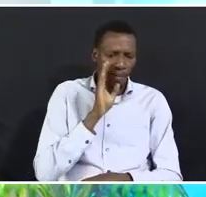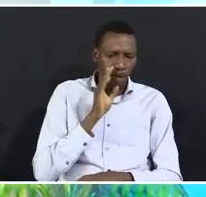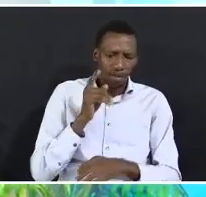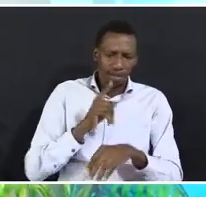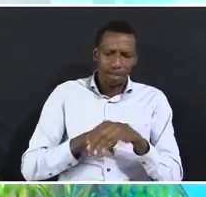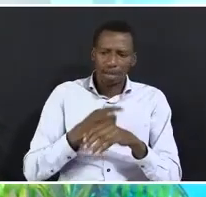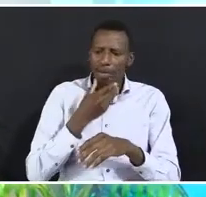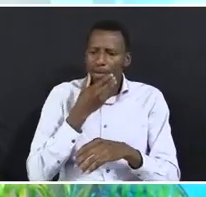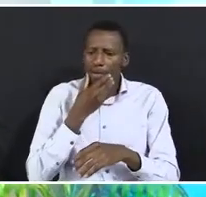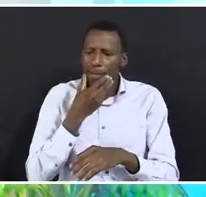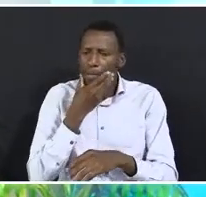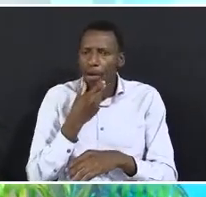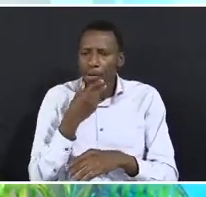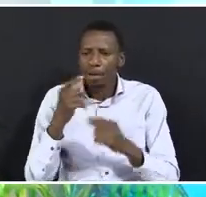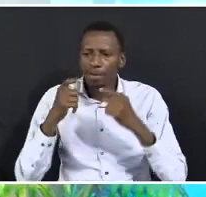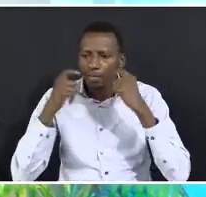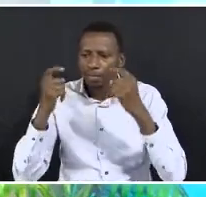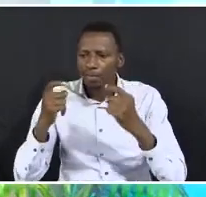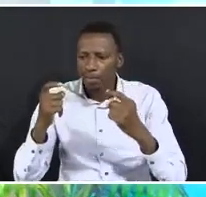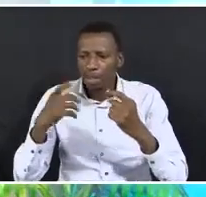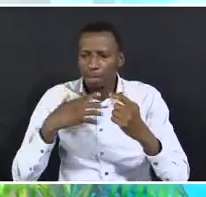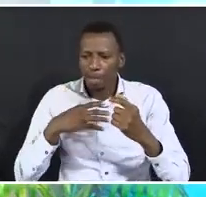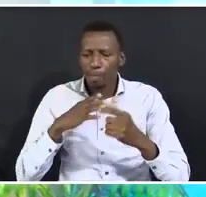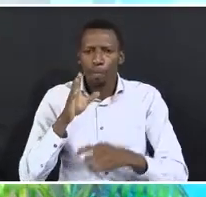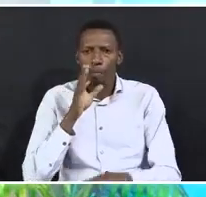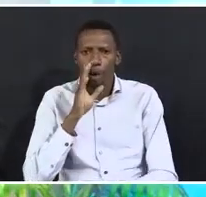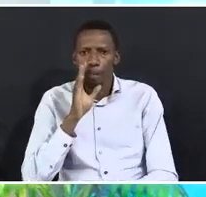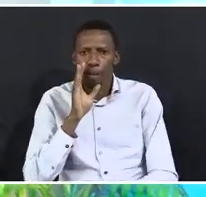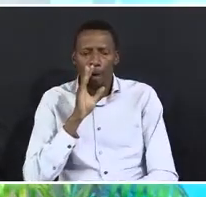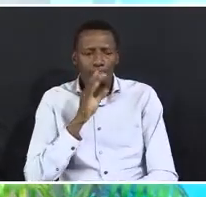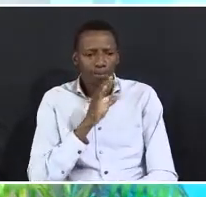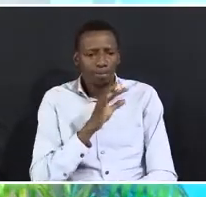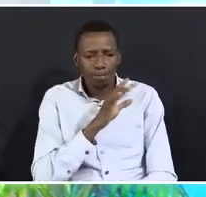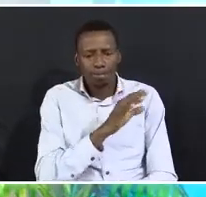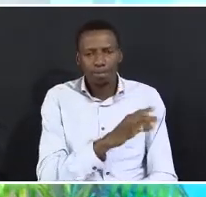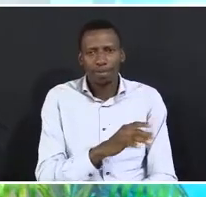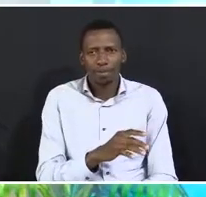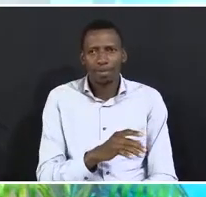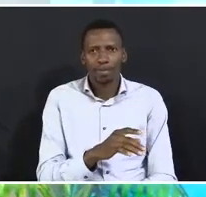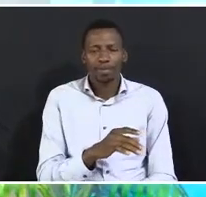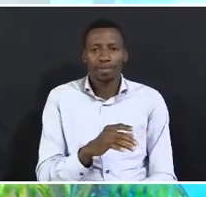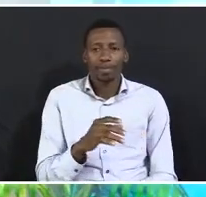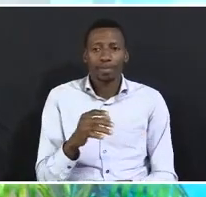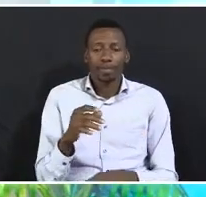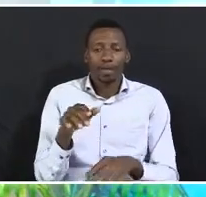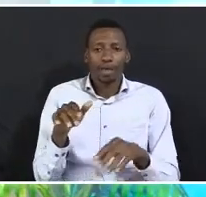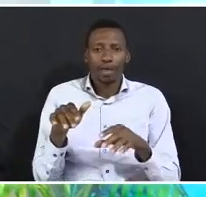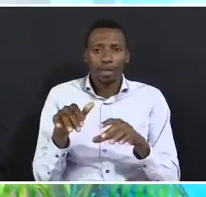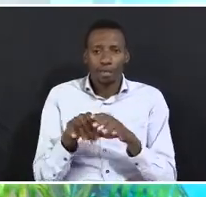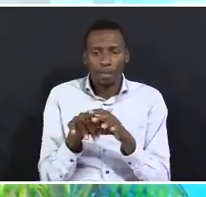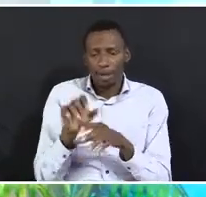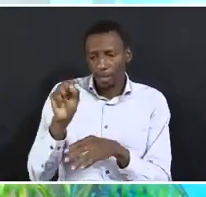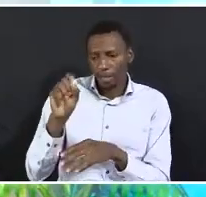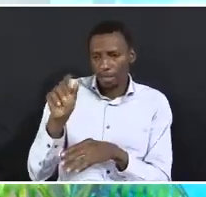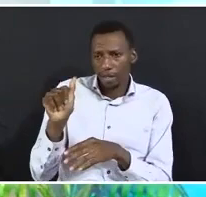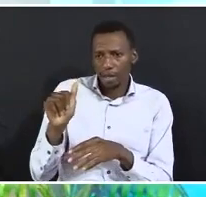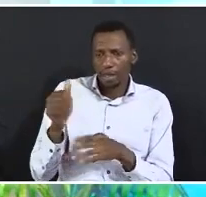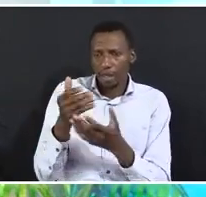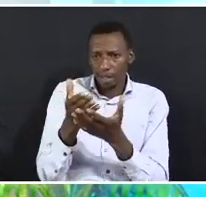I don't expect Adventists to respond, because it is Adventism where many people are really gossip, real